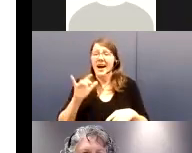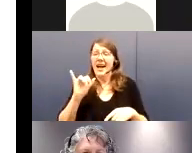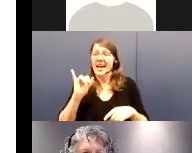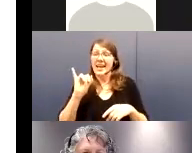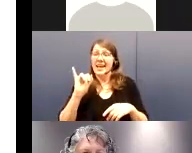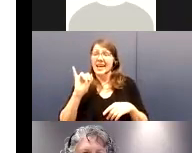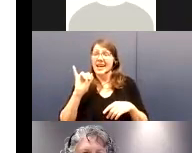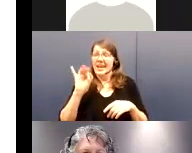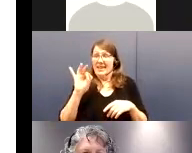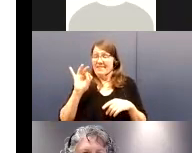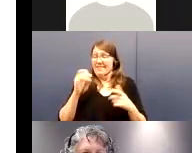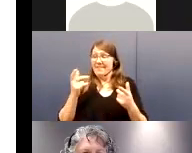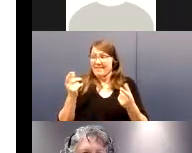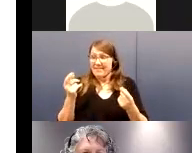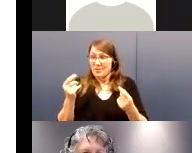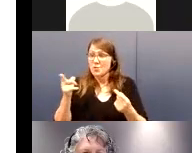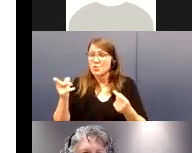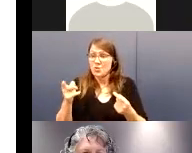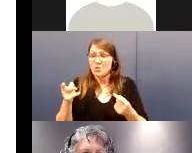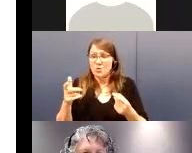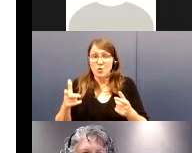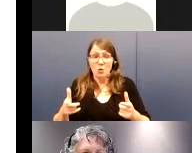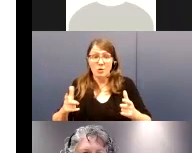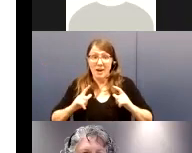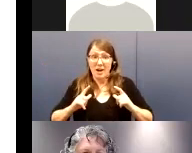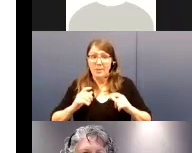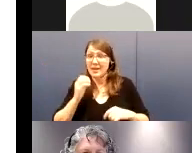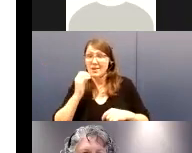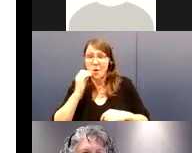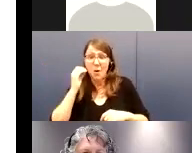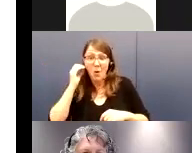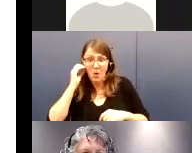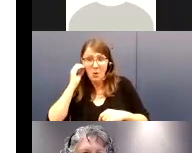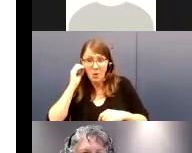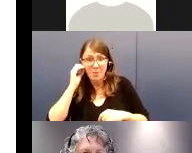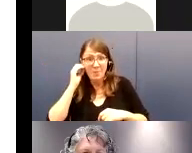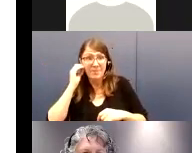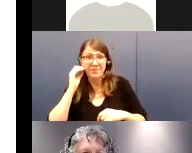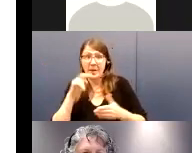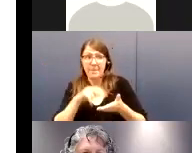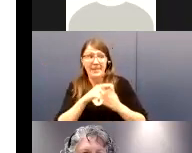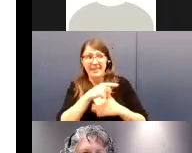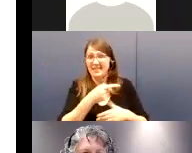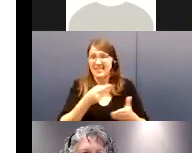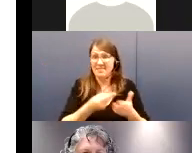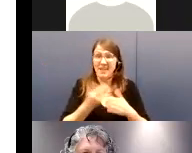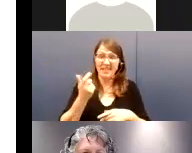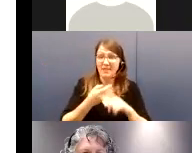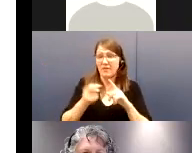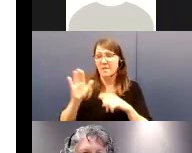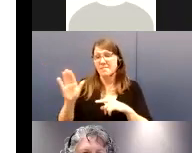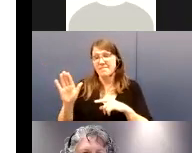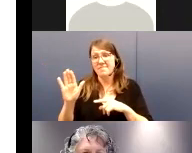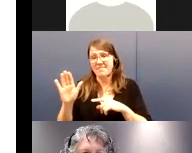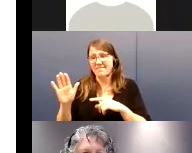using their inheritance to live on, right? Not a great, you know, mom ended up being happy